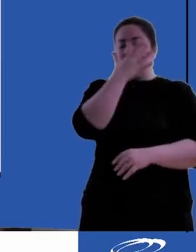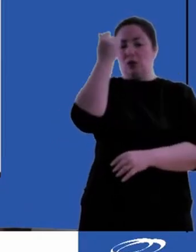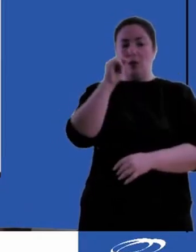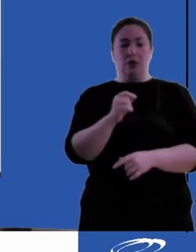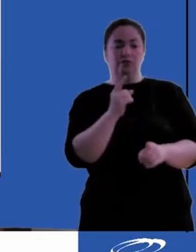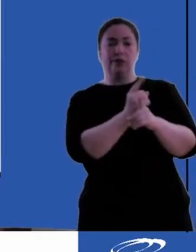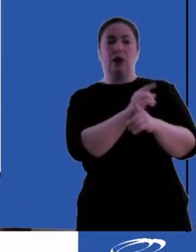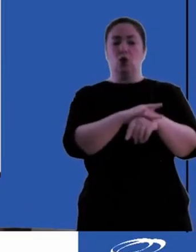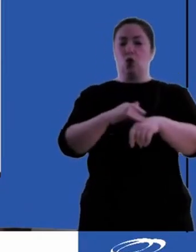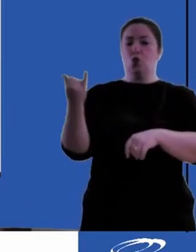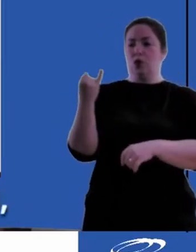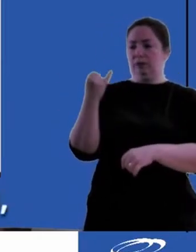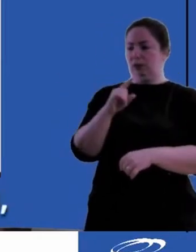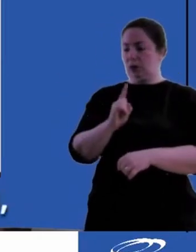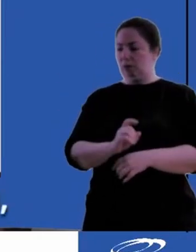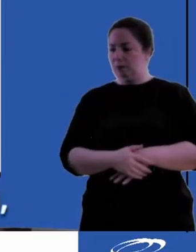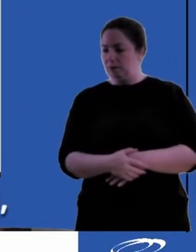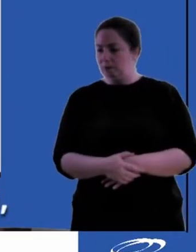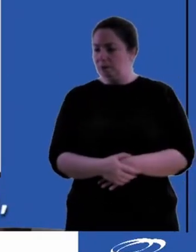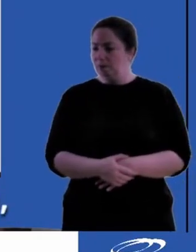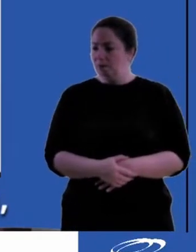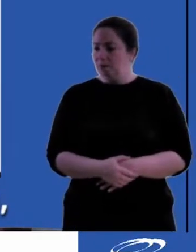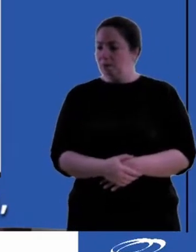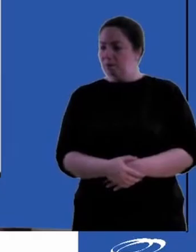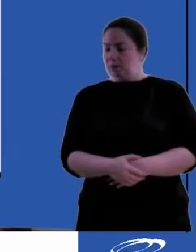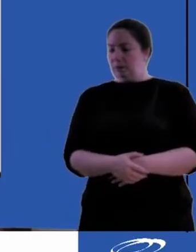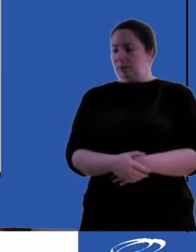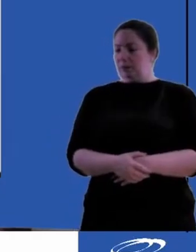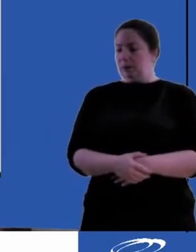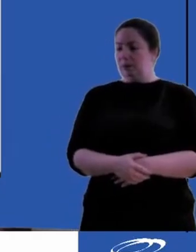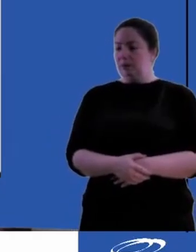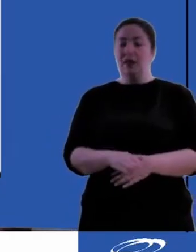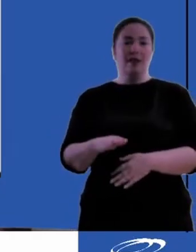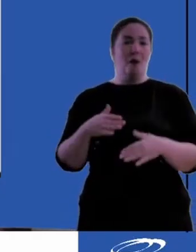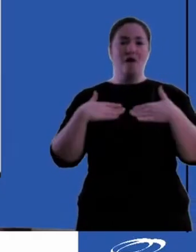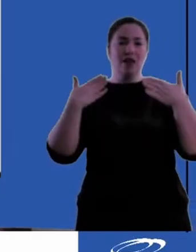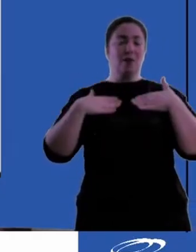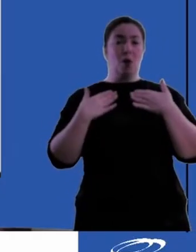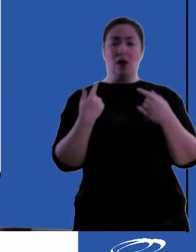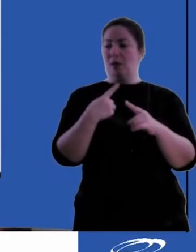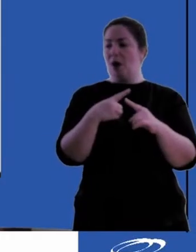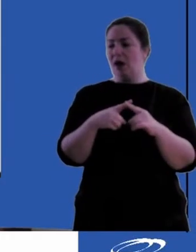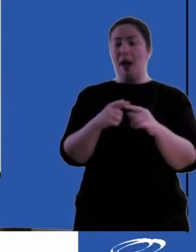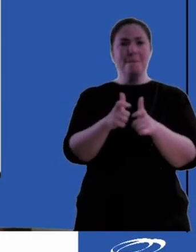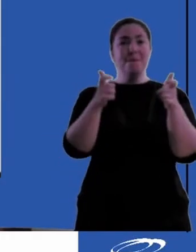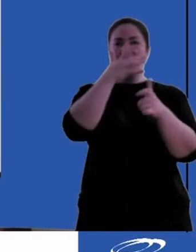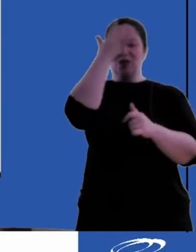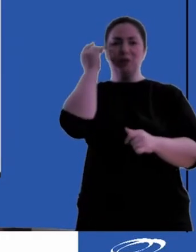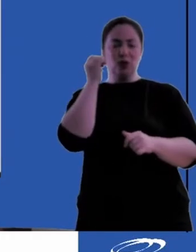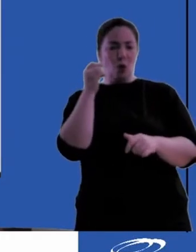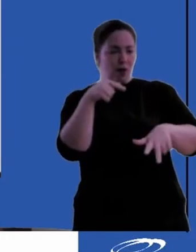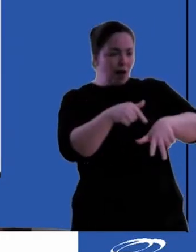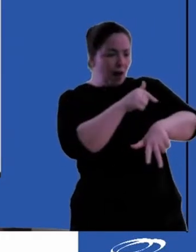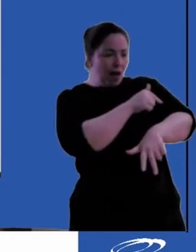after. They were more efficient to do our cultures this way, which was pretty exciting. And then lastly, we were able to take the data